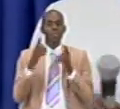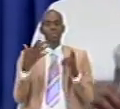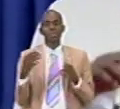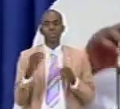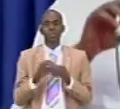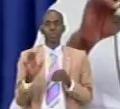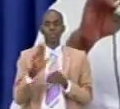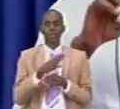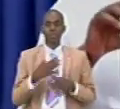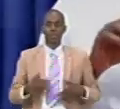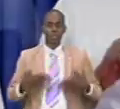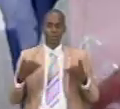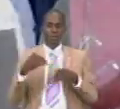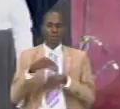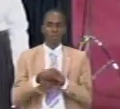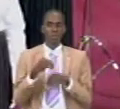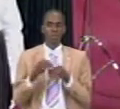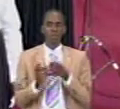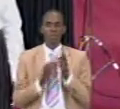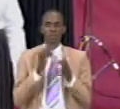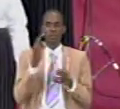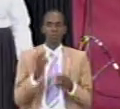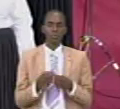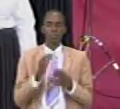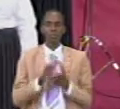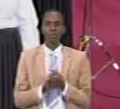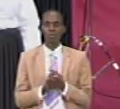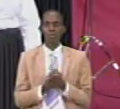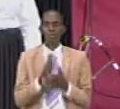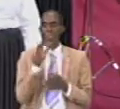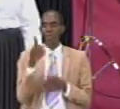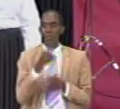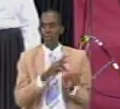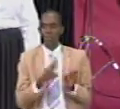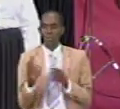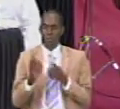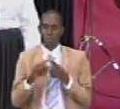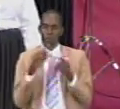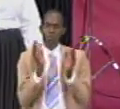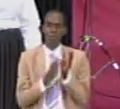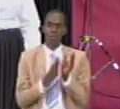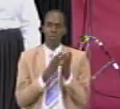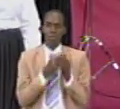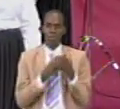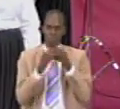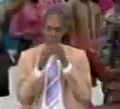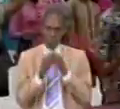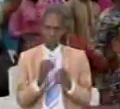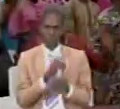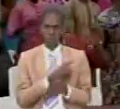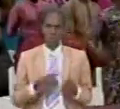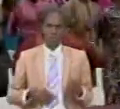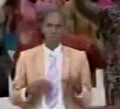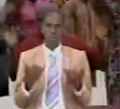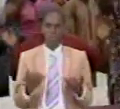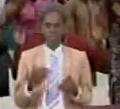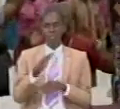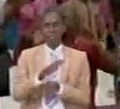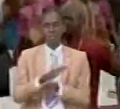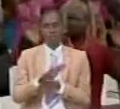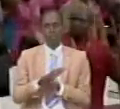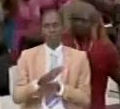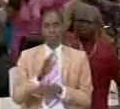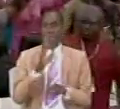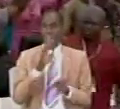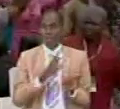amen are you ready to praise and worship God this evening lift up your hands if you're ready to worship and praise God